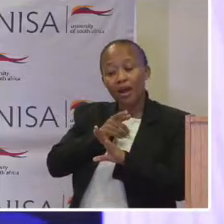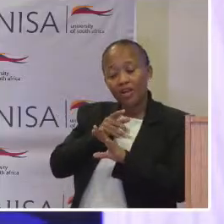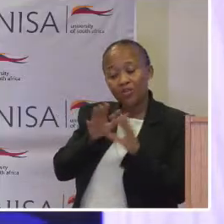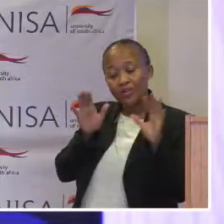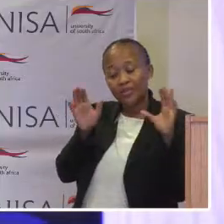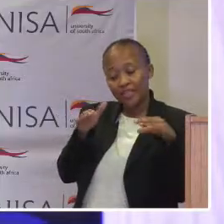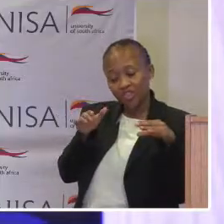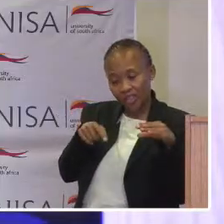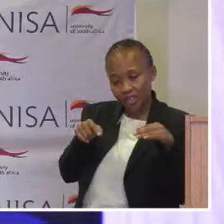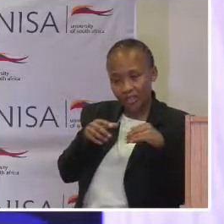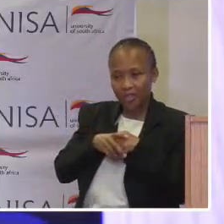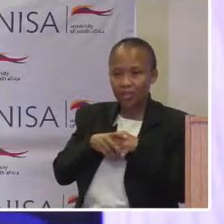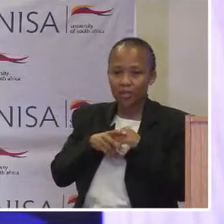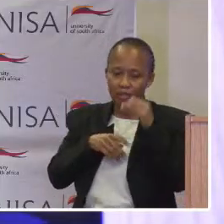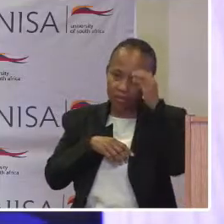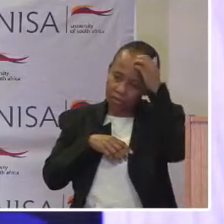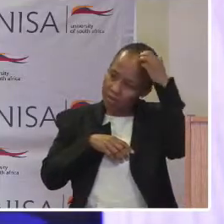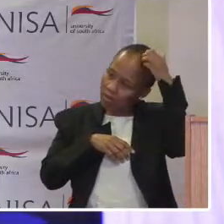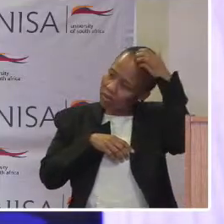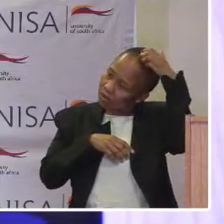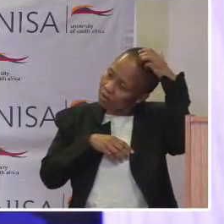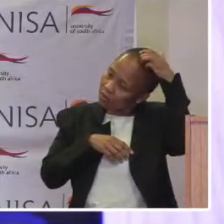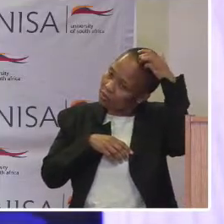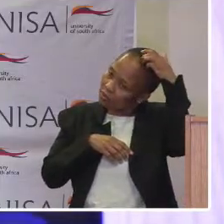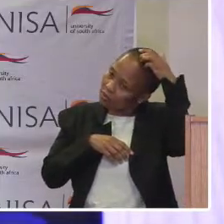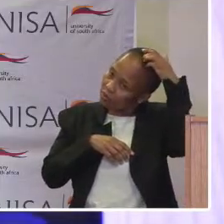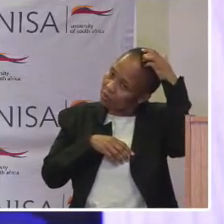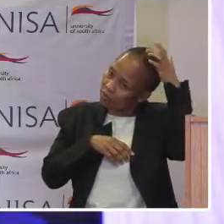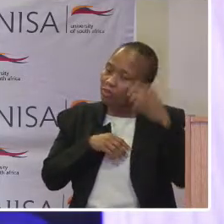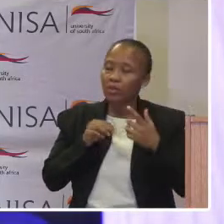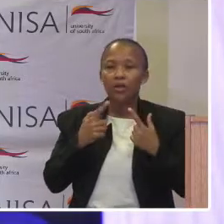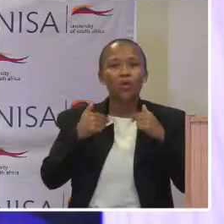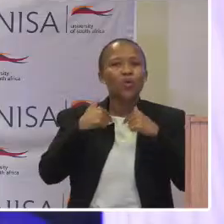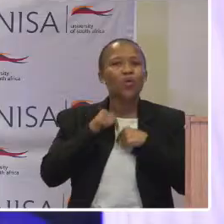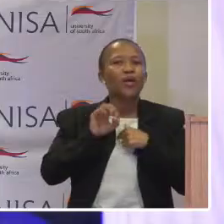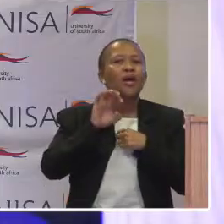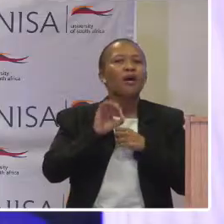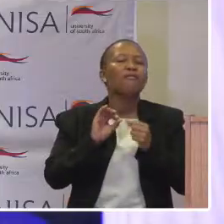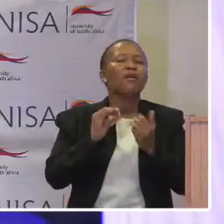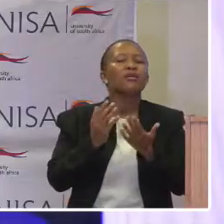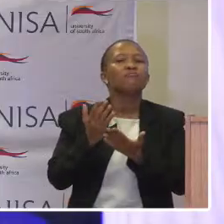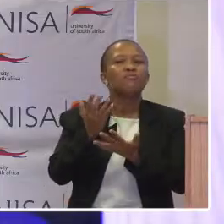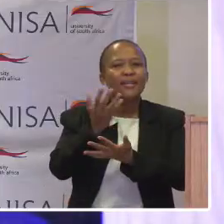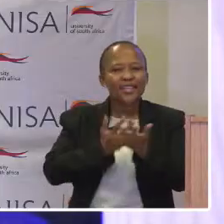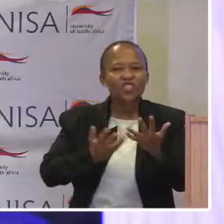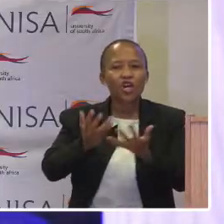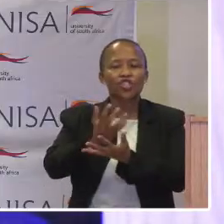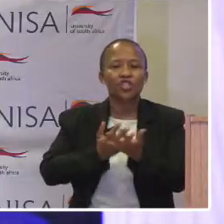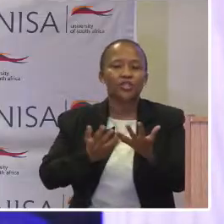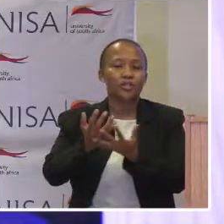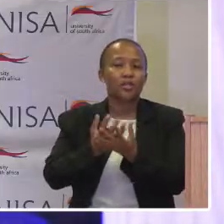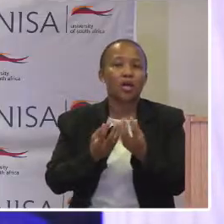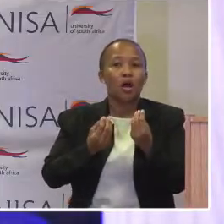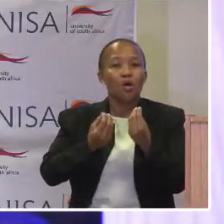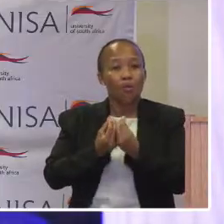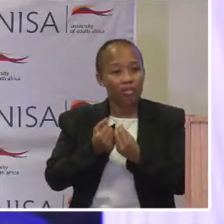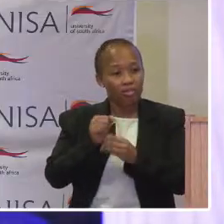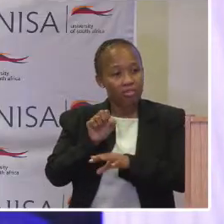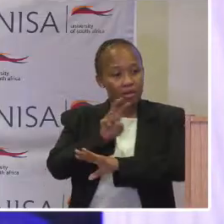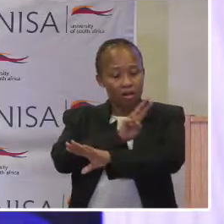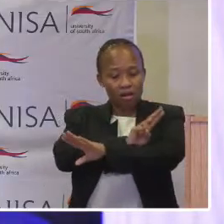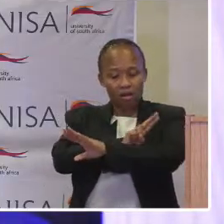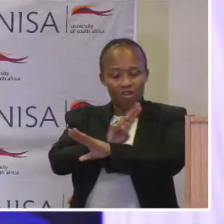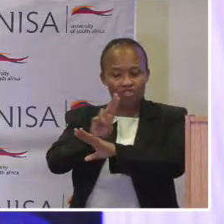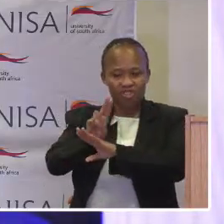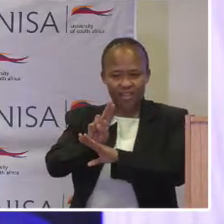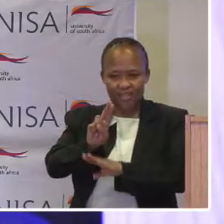had private discussions with some of the UNISA candidates, and we